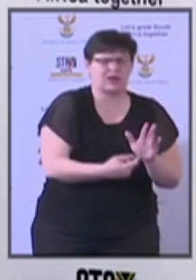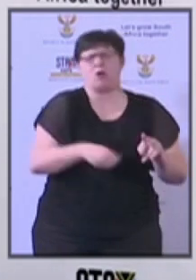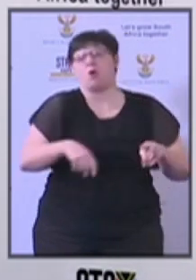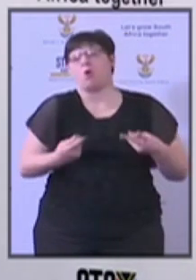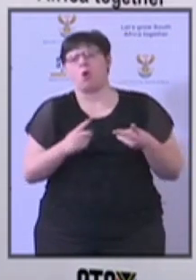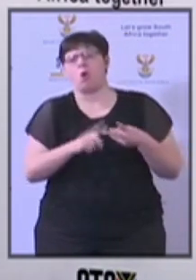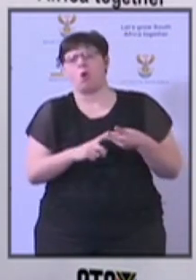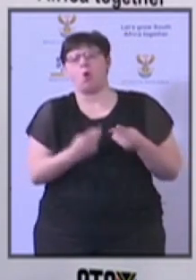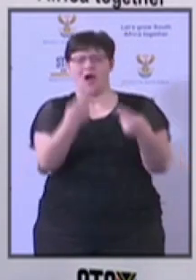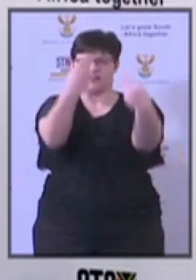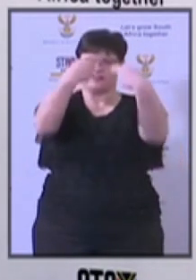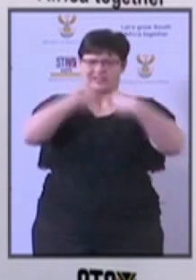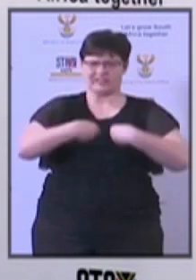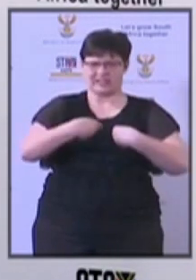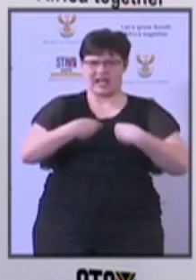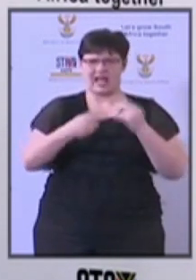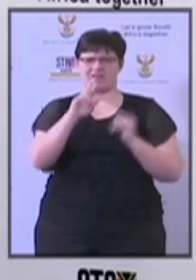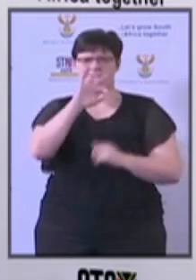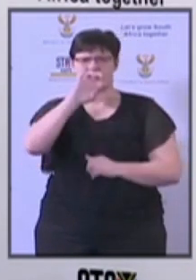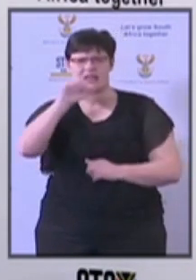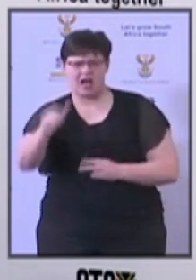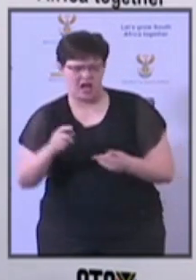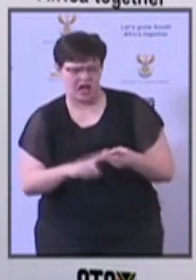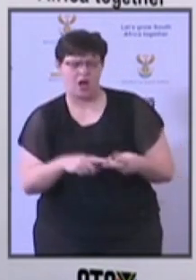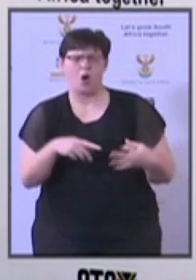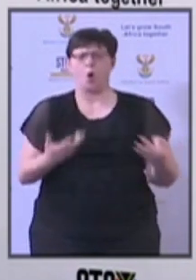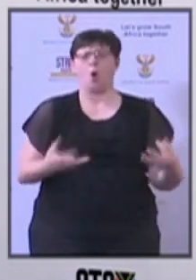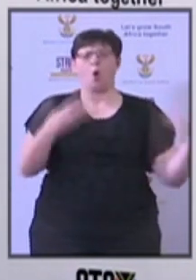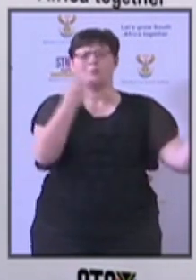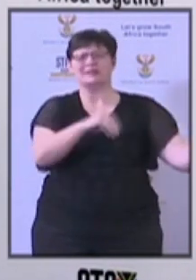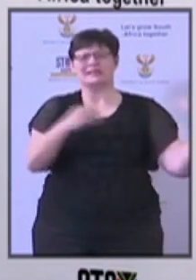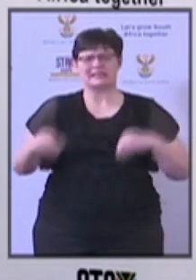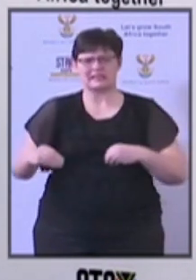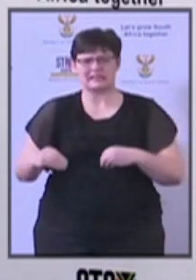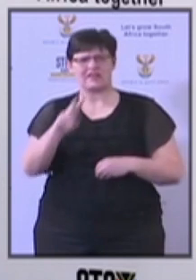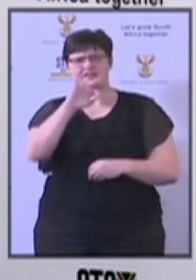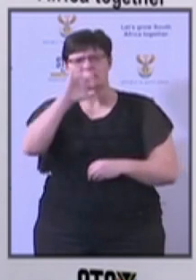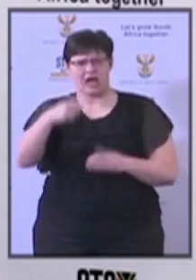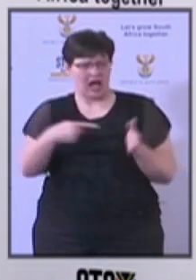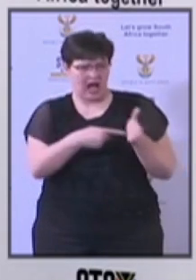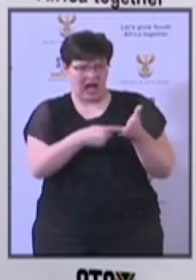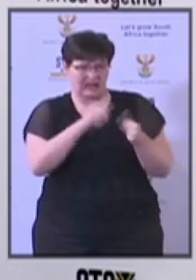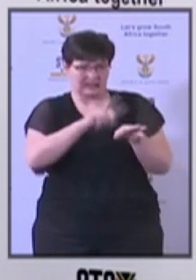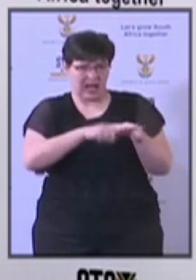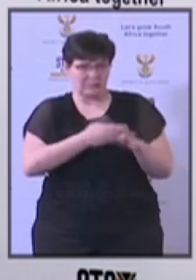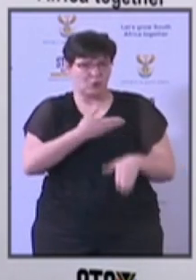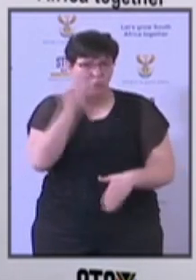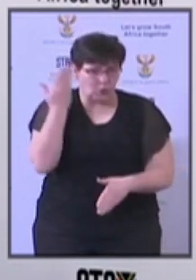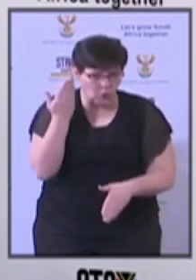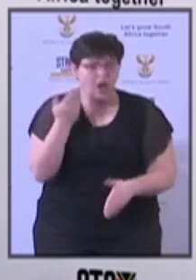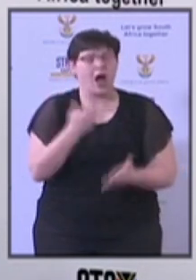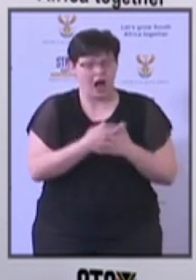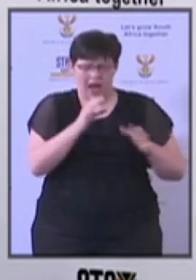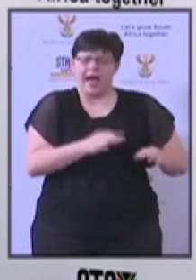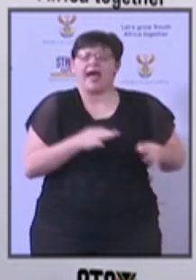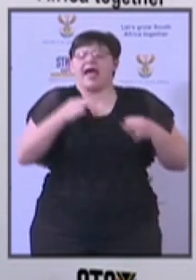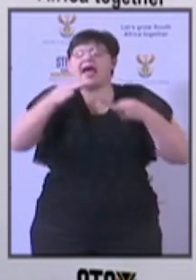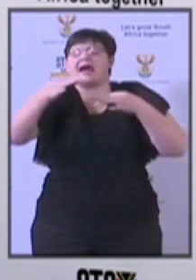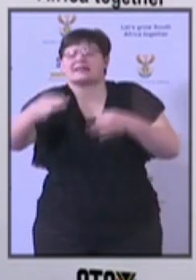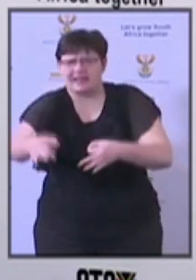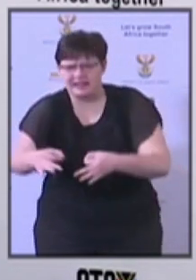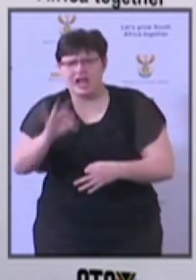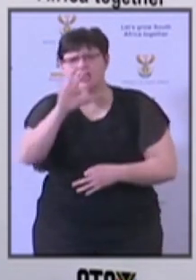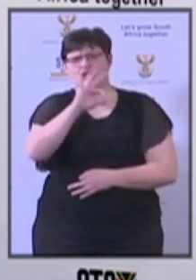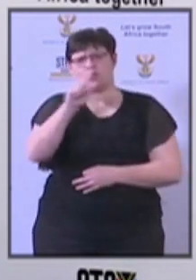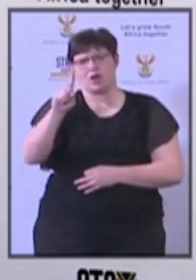a visitor's visa or business visa, etc., they are all extended up to the 31st of October. You